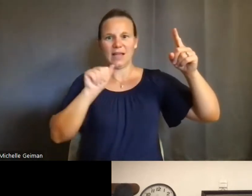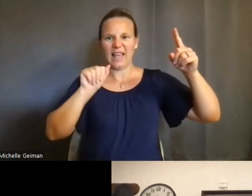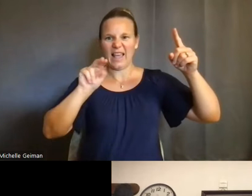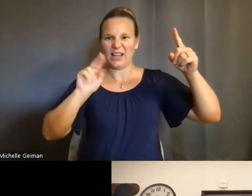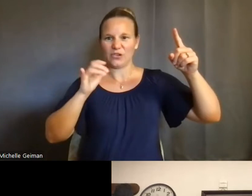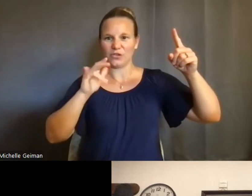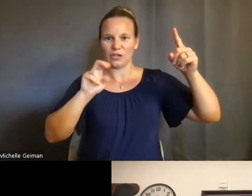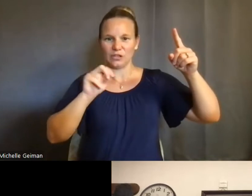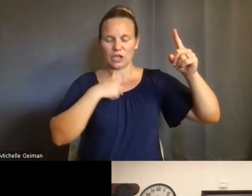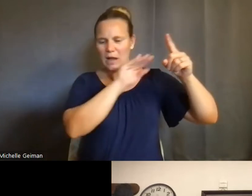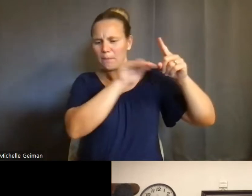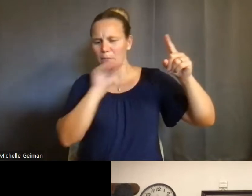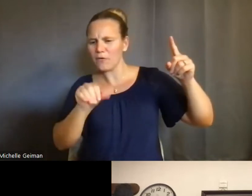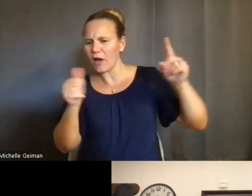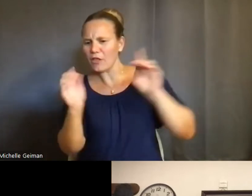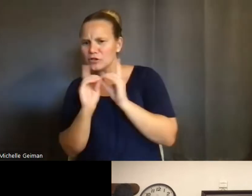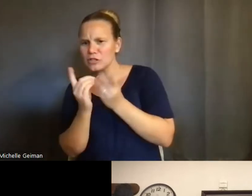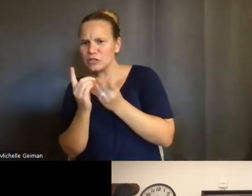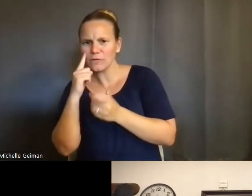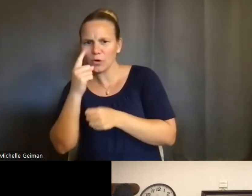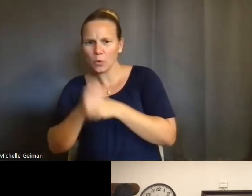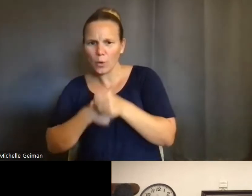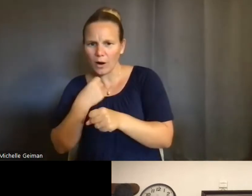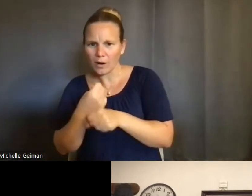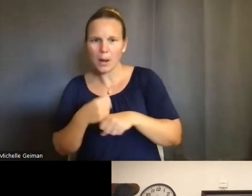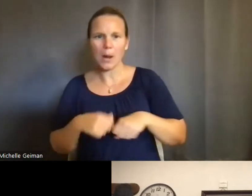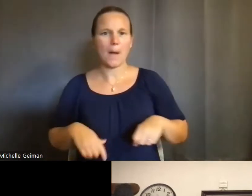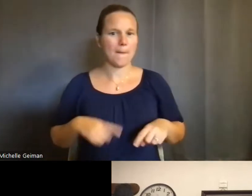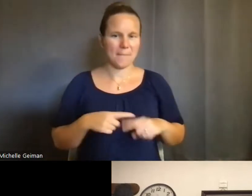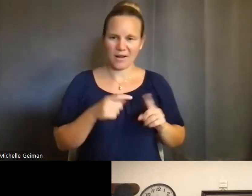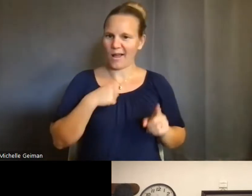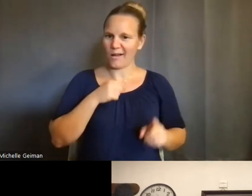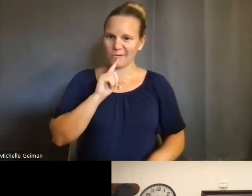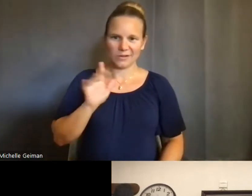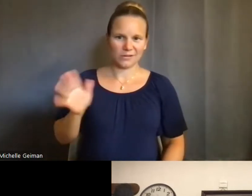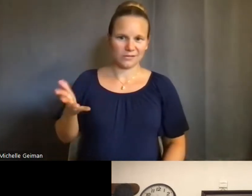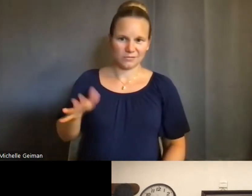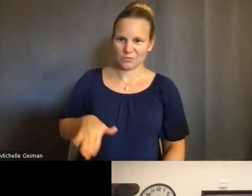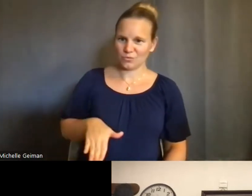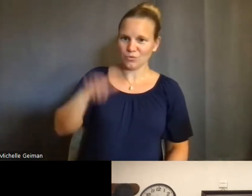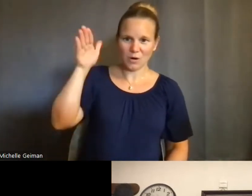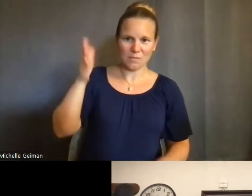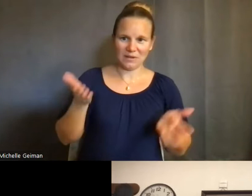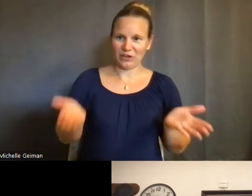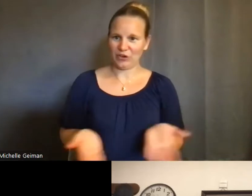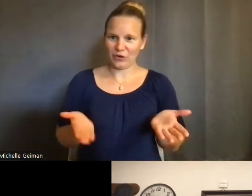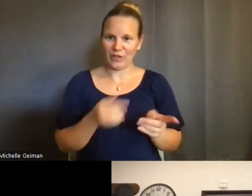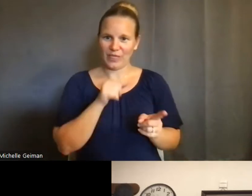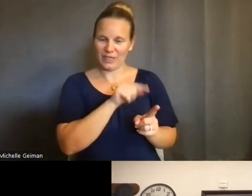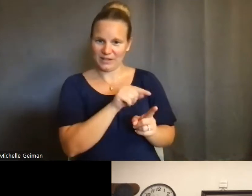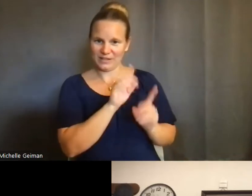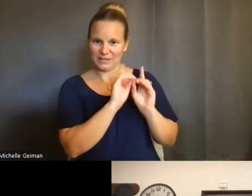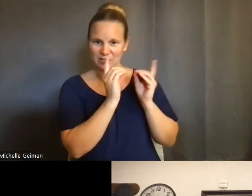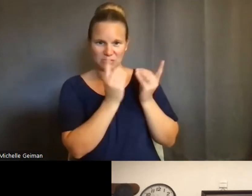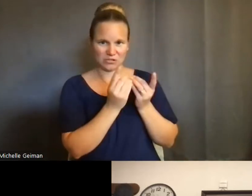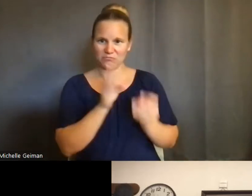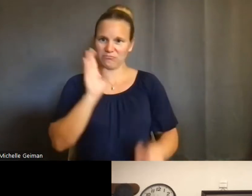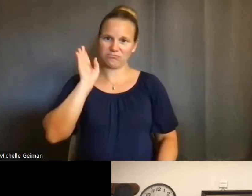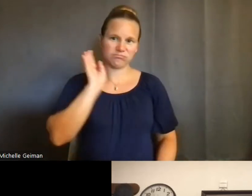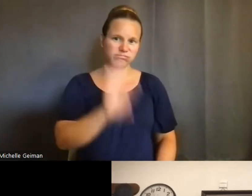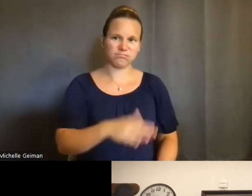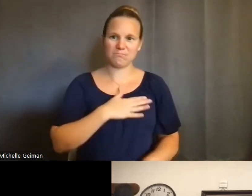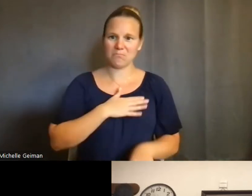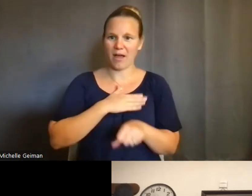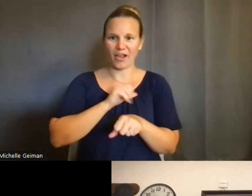year, but I've kind of grown in this district in the Aleutians East Borough during the entirety of my